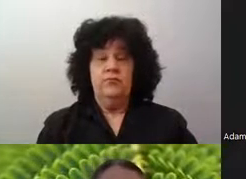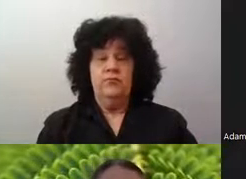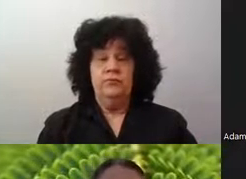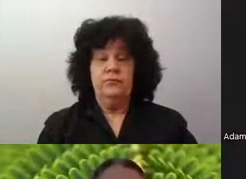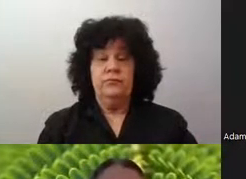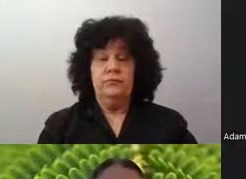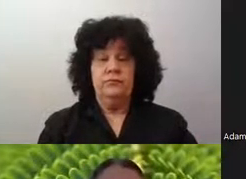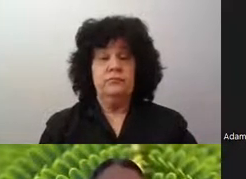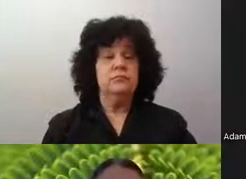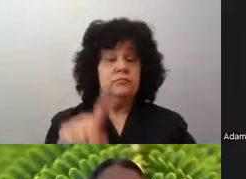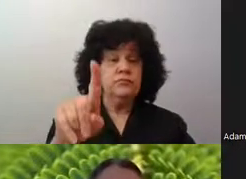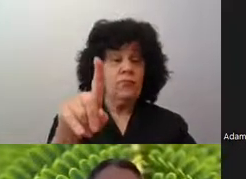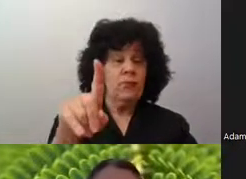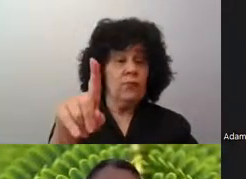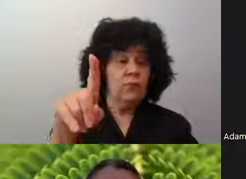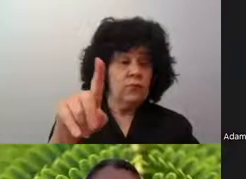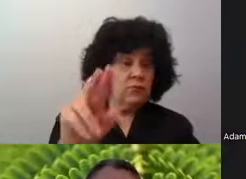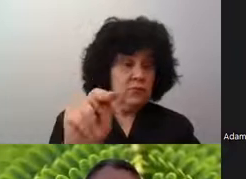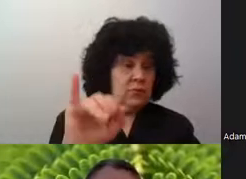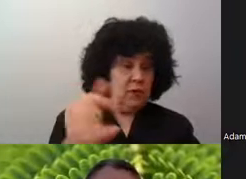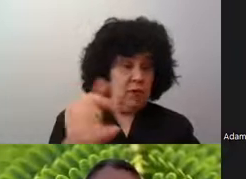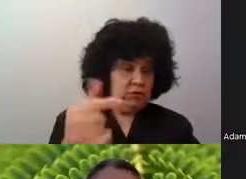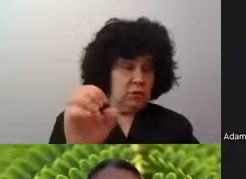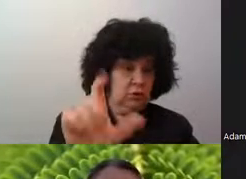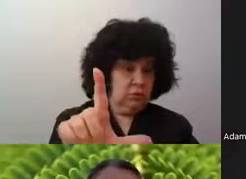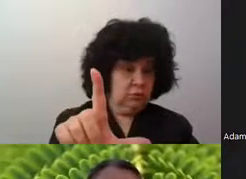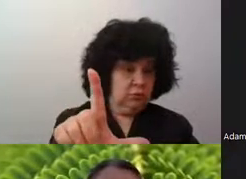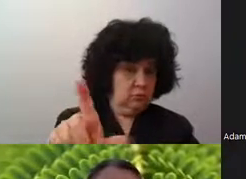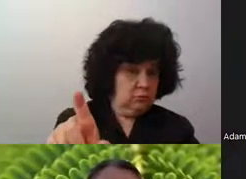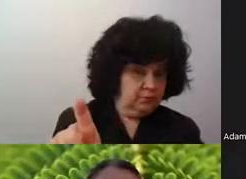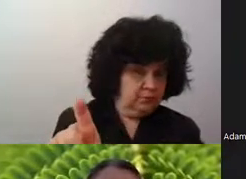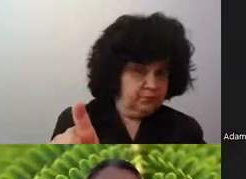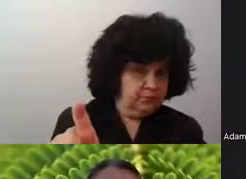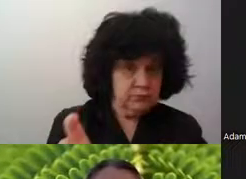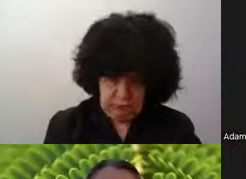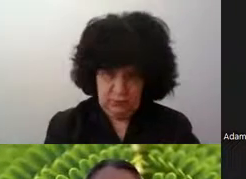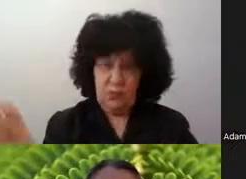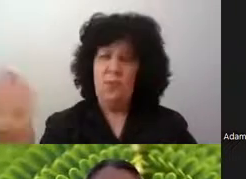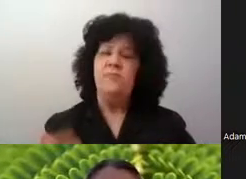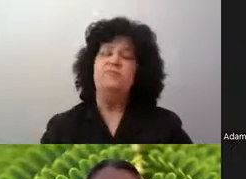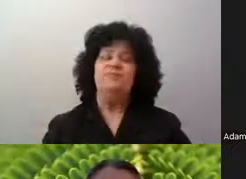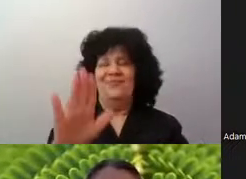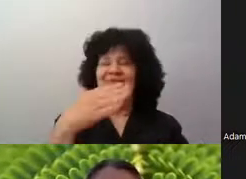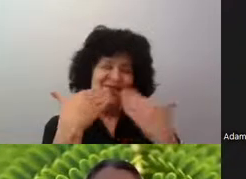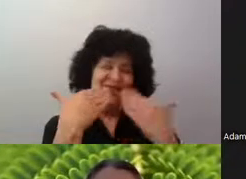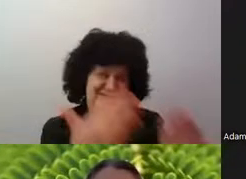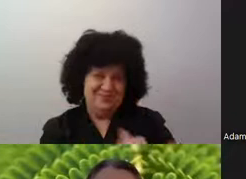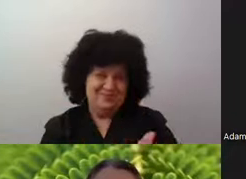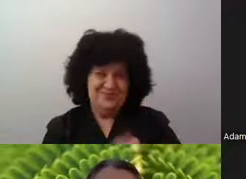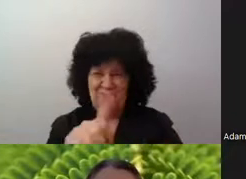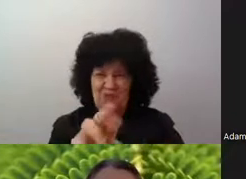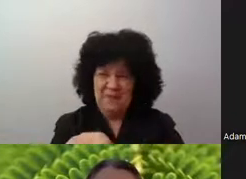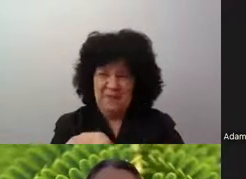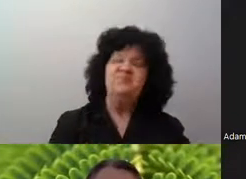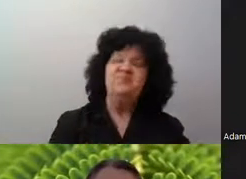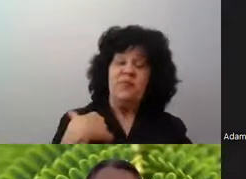I think Nigel has his hand up. Oh, great. Yeah. Nigel, go ahead. Thanks, Troy. So just follow up on